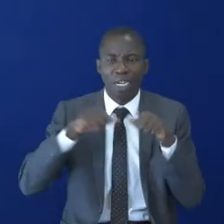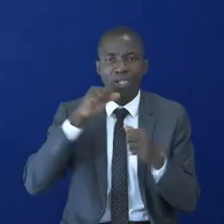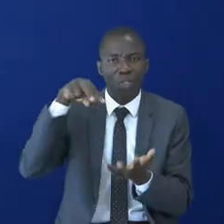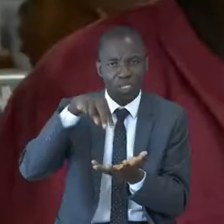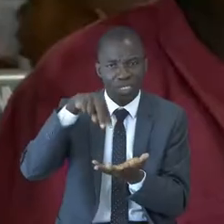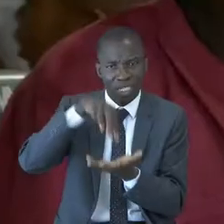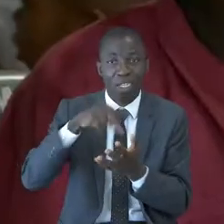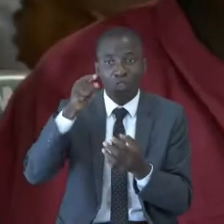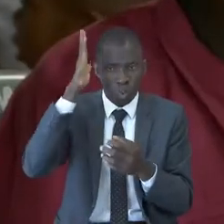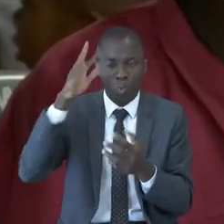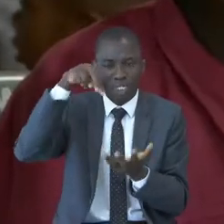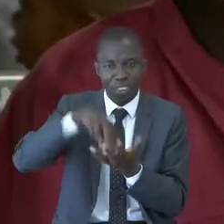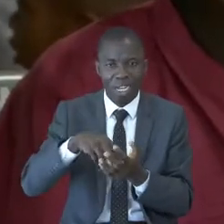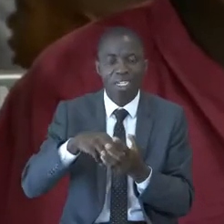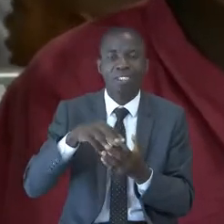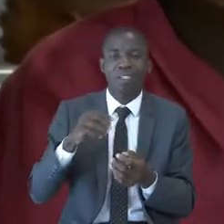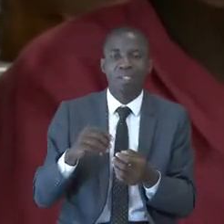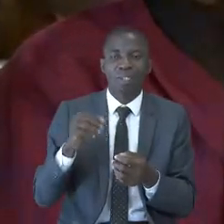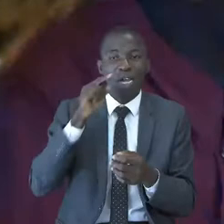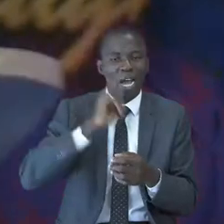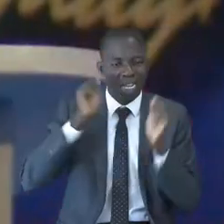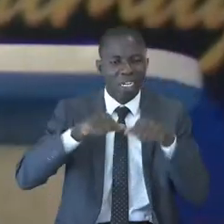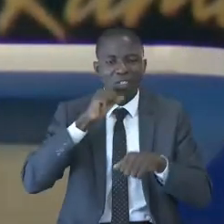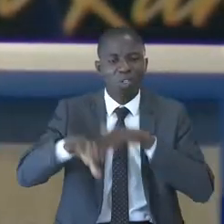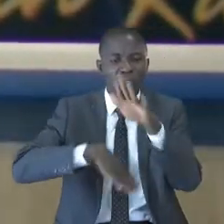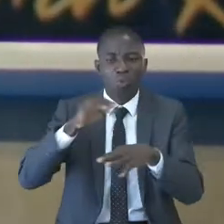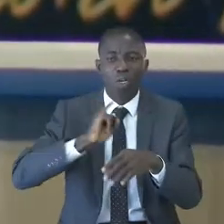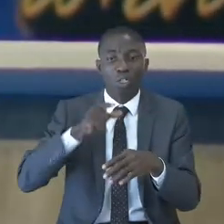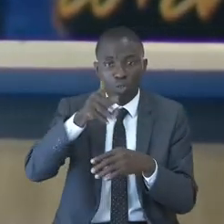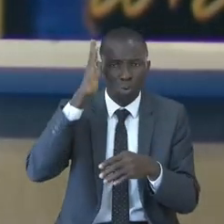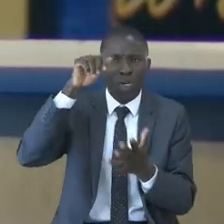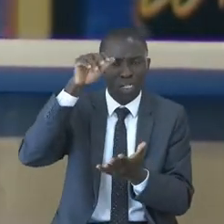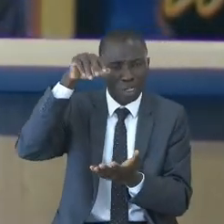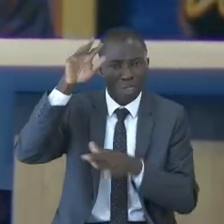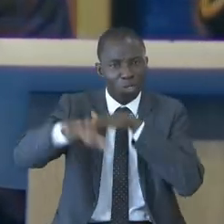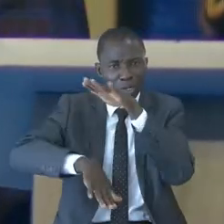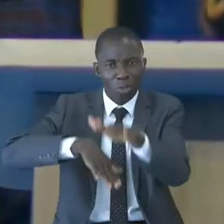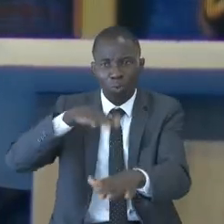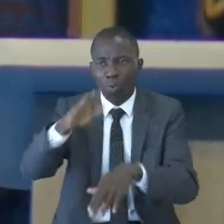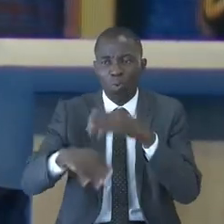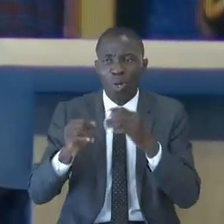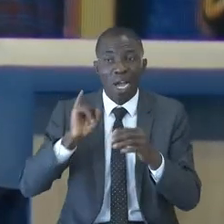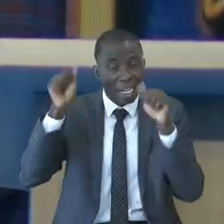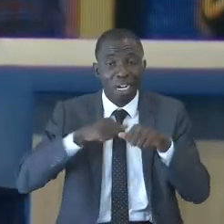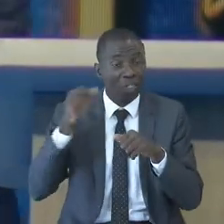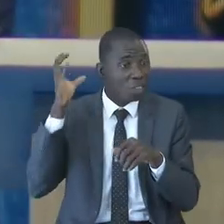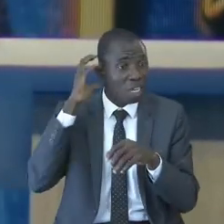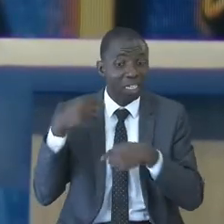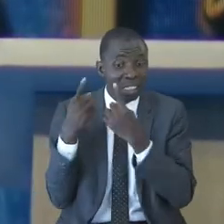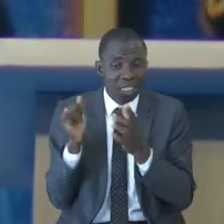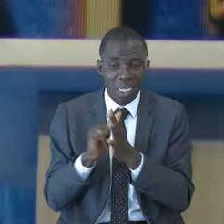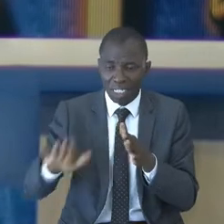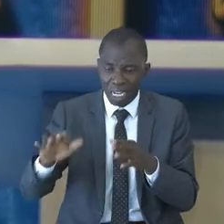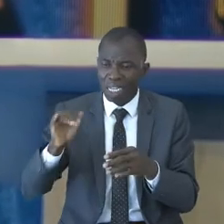stand. I couldn't walk, you will walk. I couldn't hear. Since that child had been born,